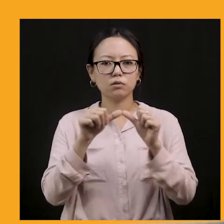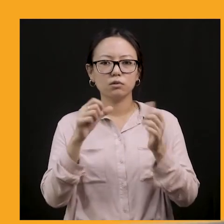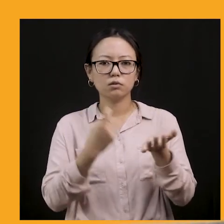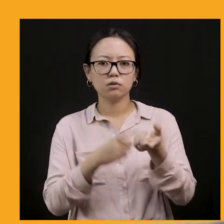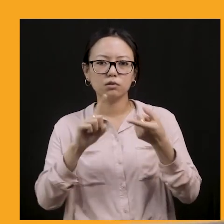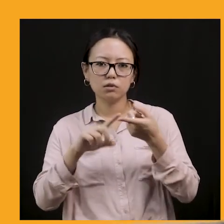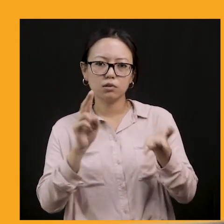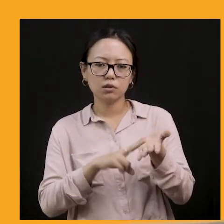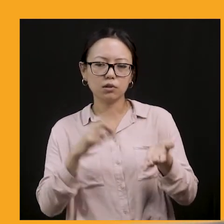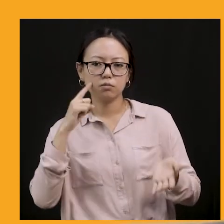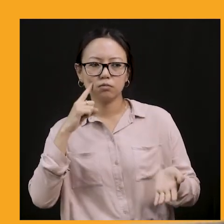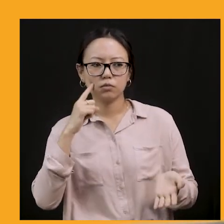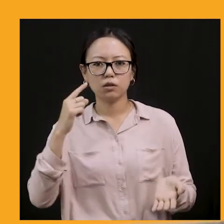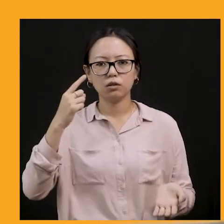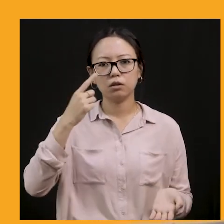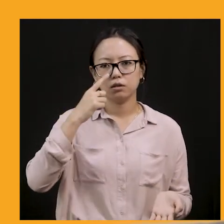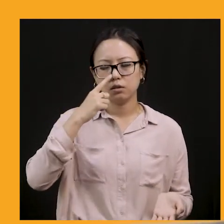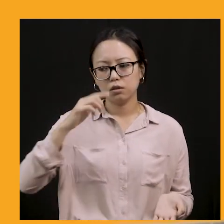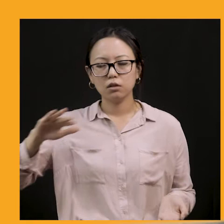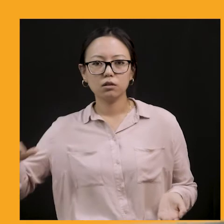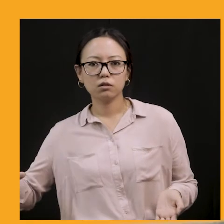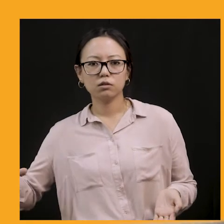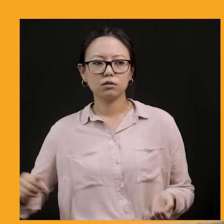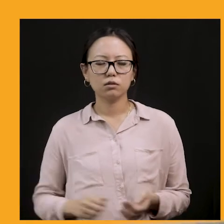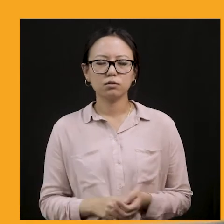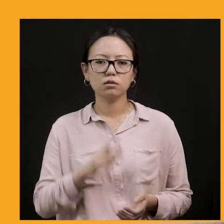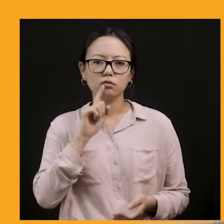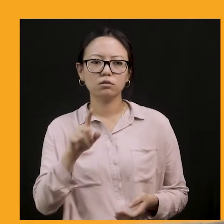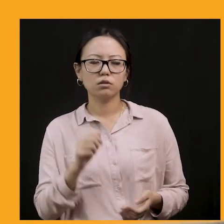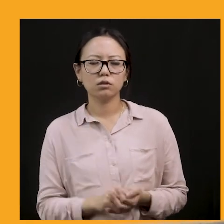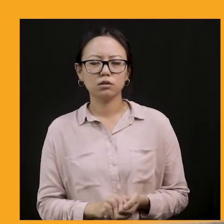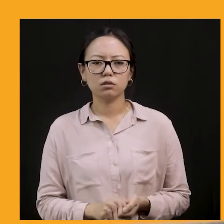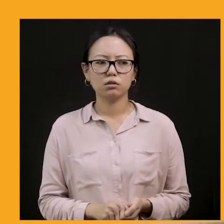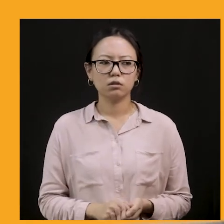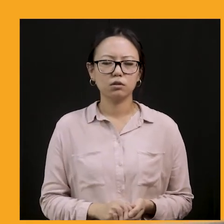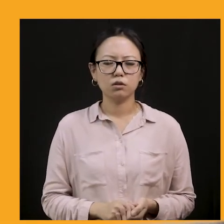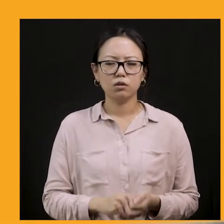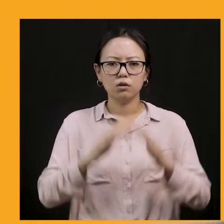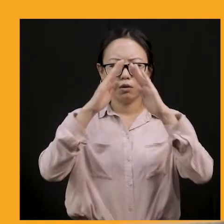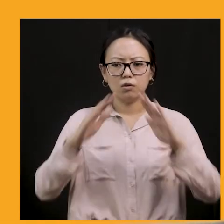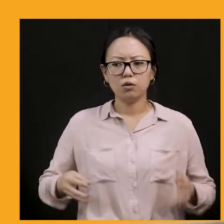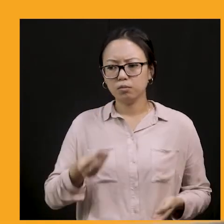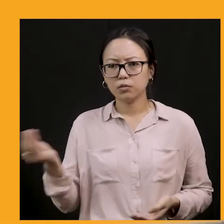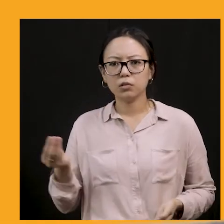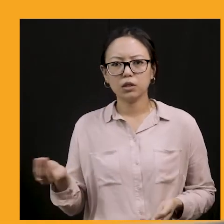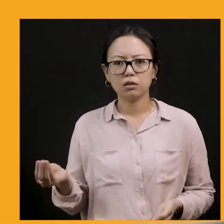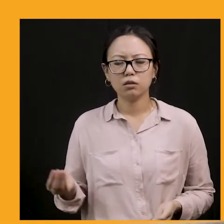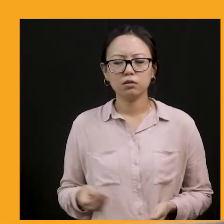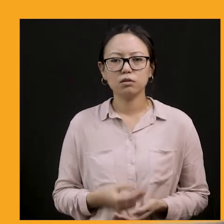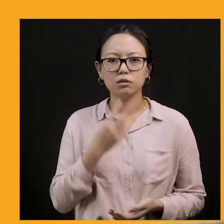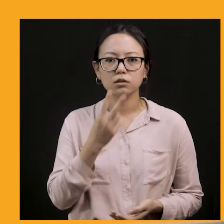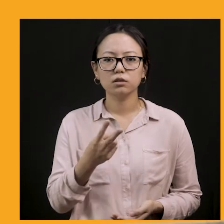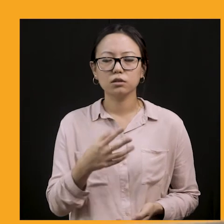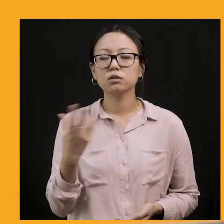she see around her. Okay? And that is also the homework that I'm going to give you. Okay? You